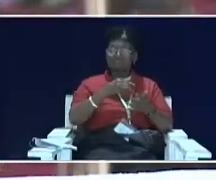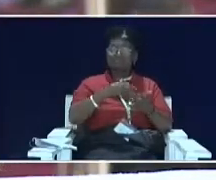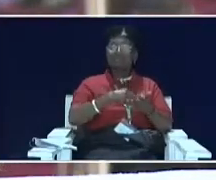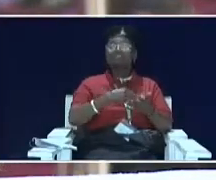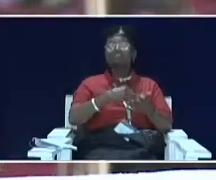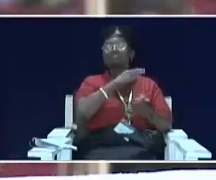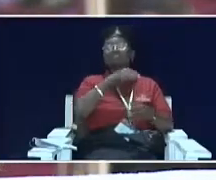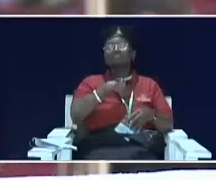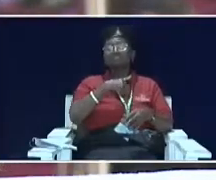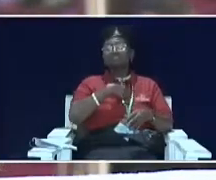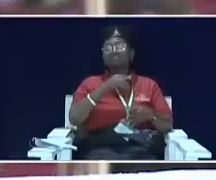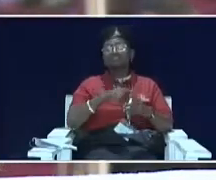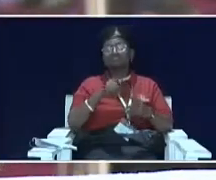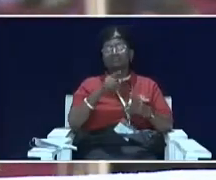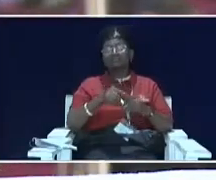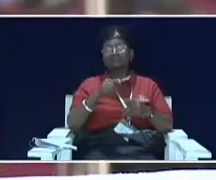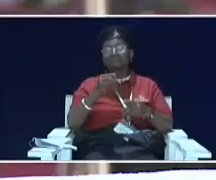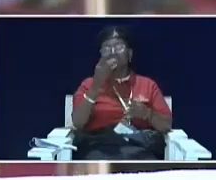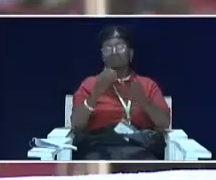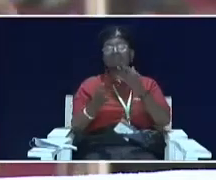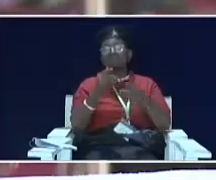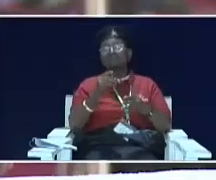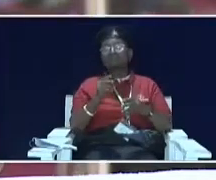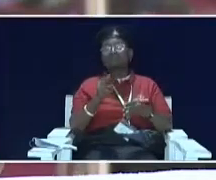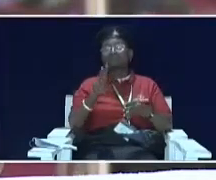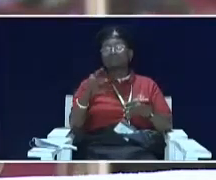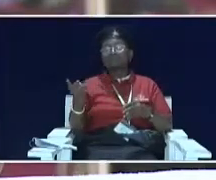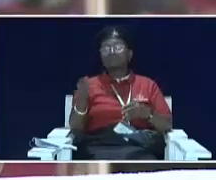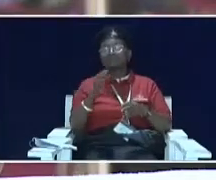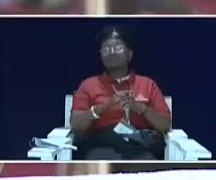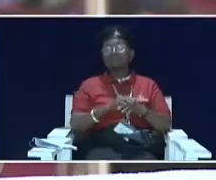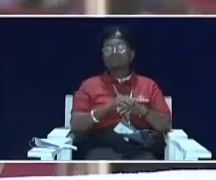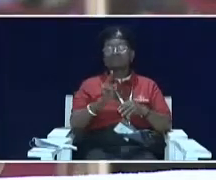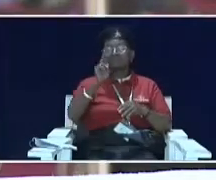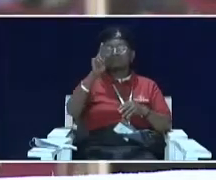Then the fire fell on the upper room.